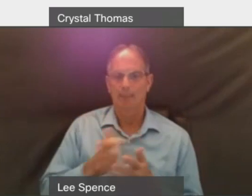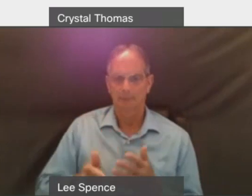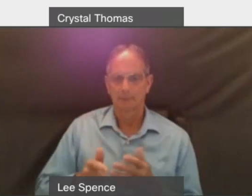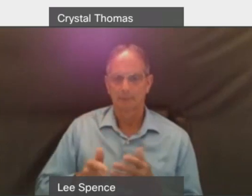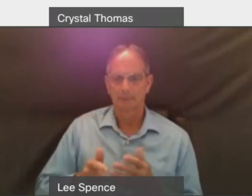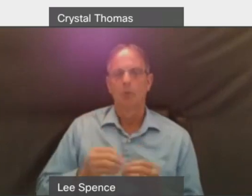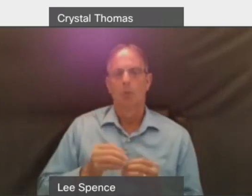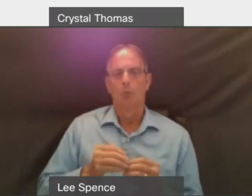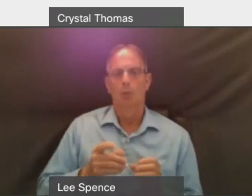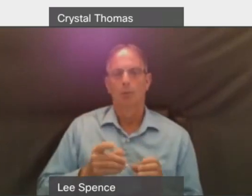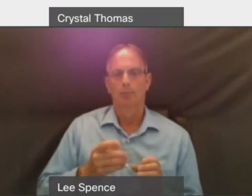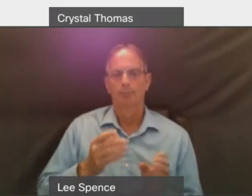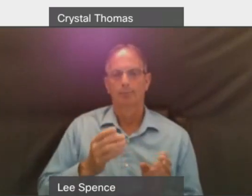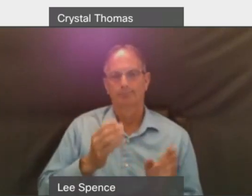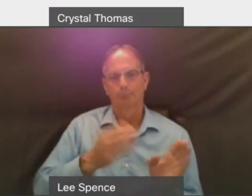process.